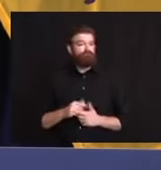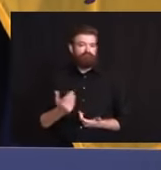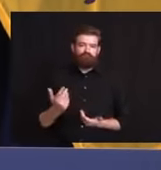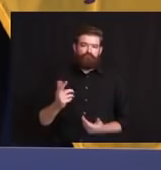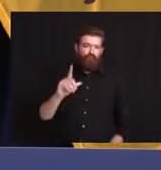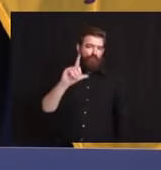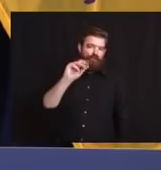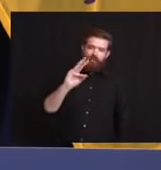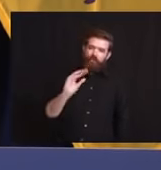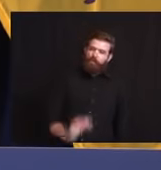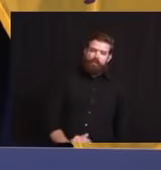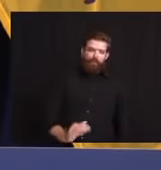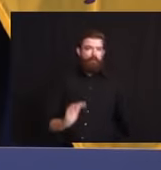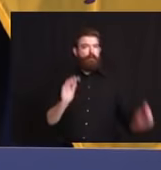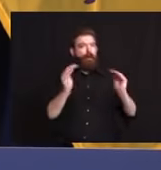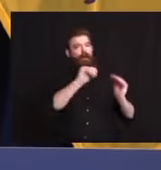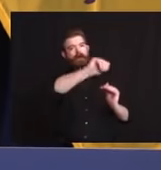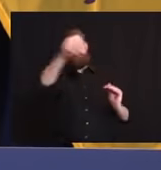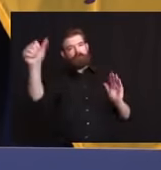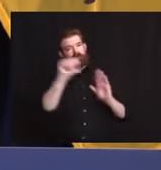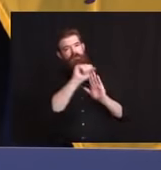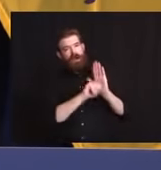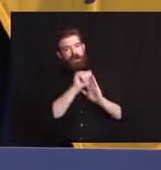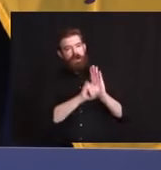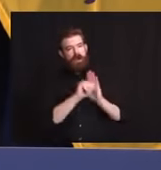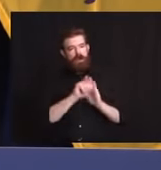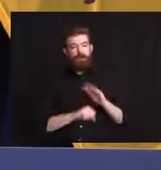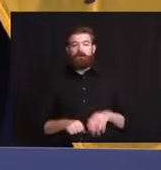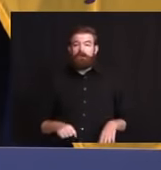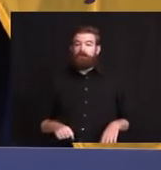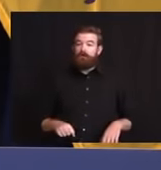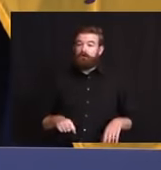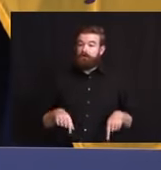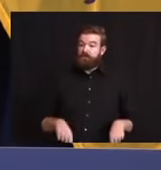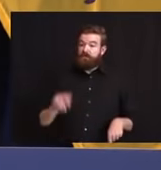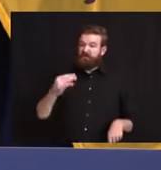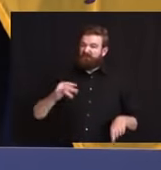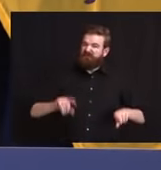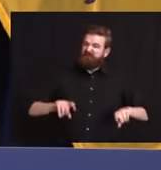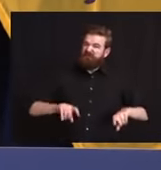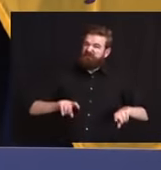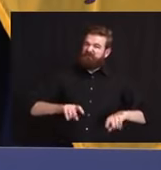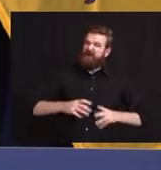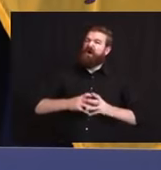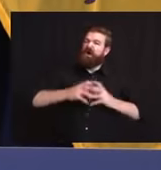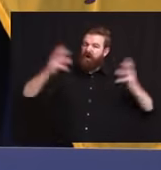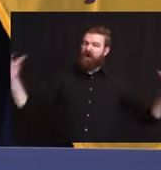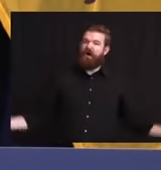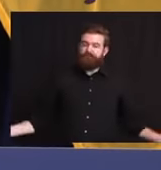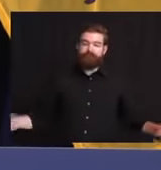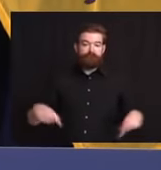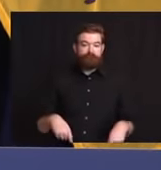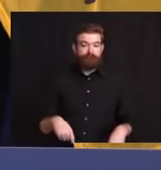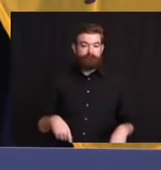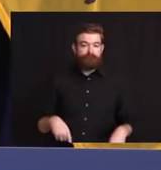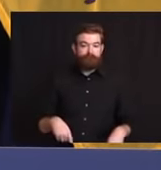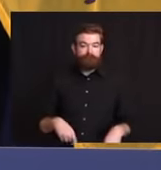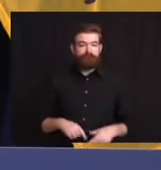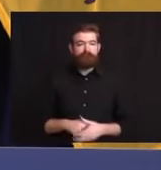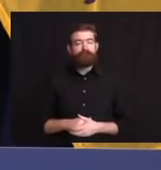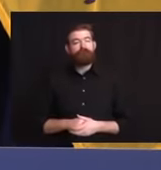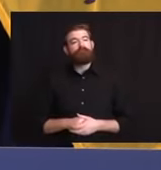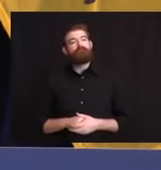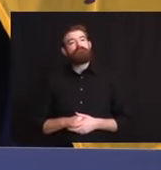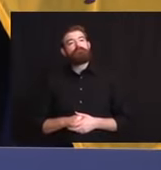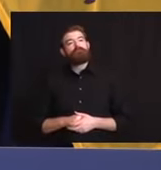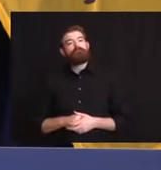our testing reality in New Jersey. But I get concerned, again, as we